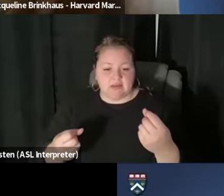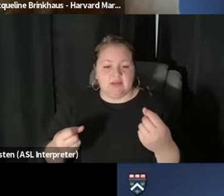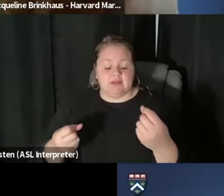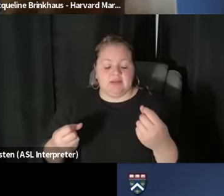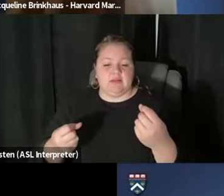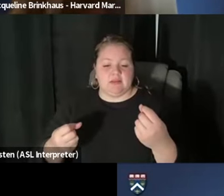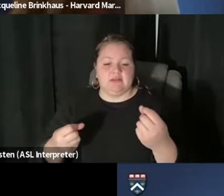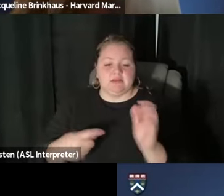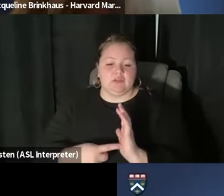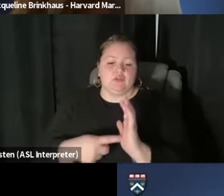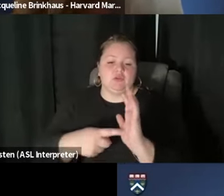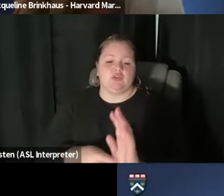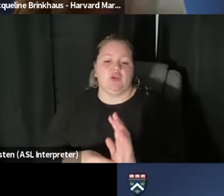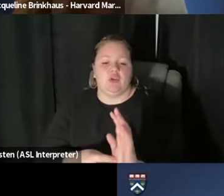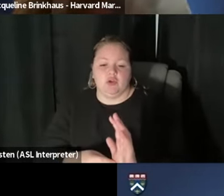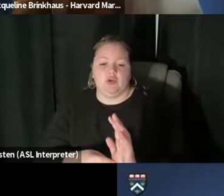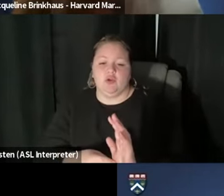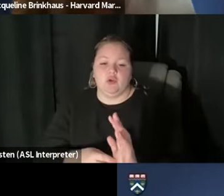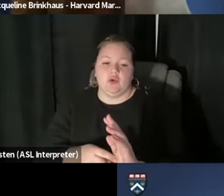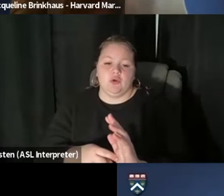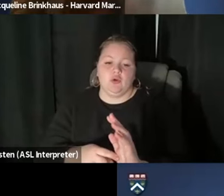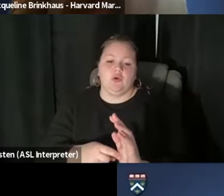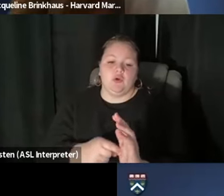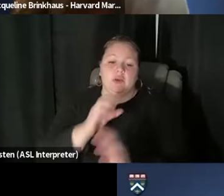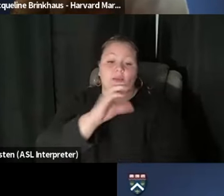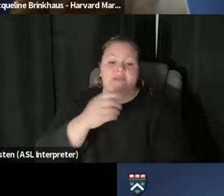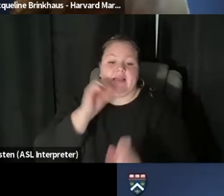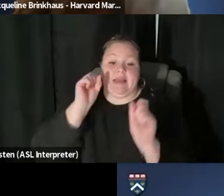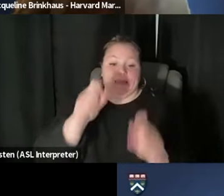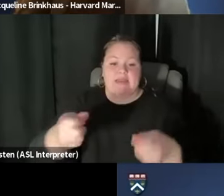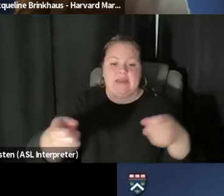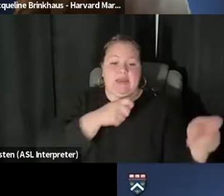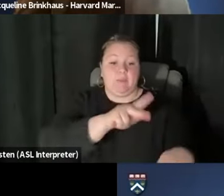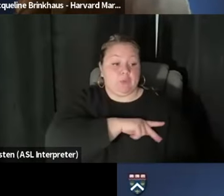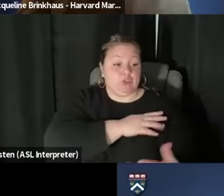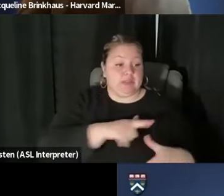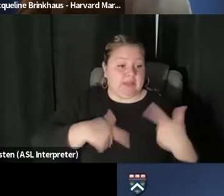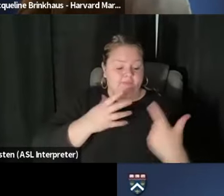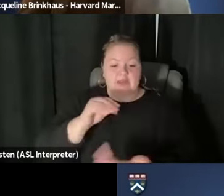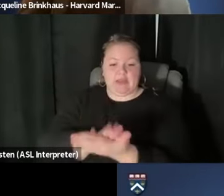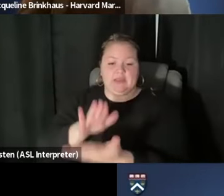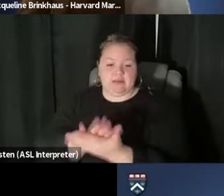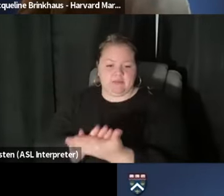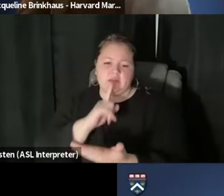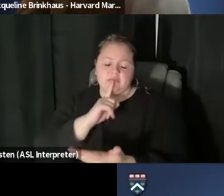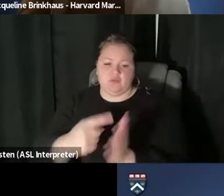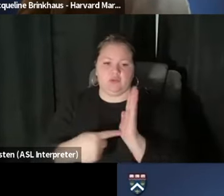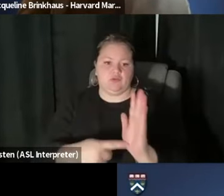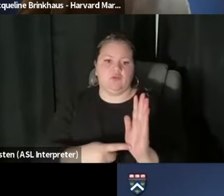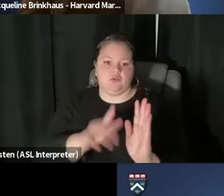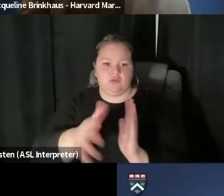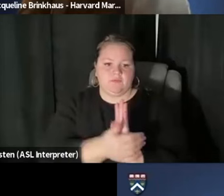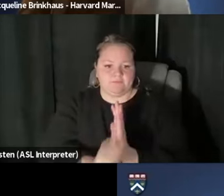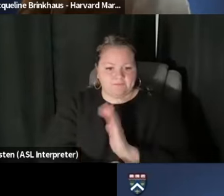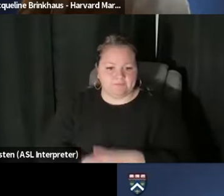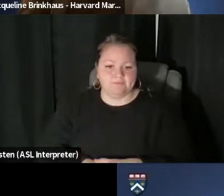employers that, you know, I can handle personal life and academic pursuits at the same time. That speaks a lot to you. So if you're sitting